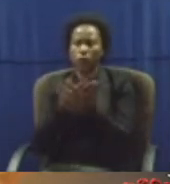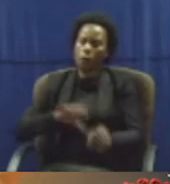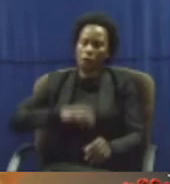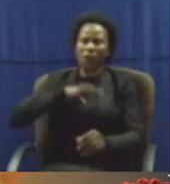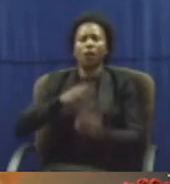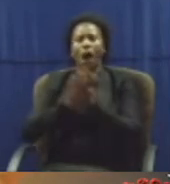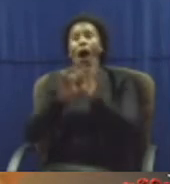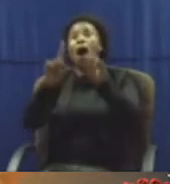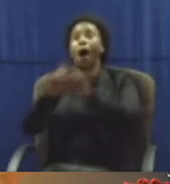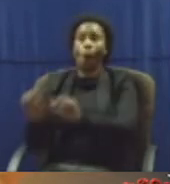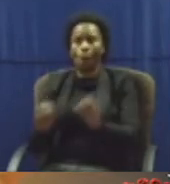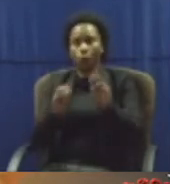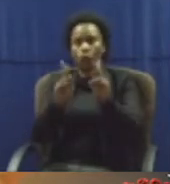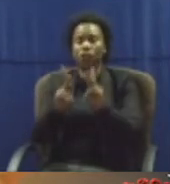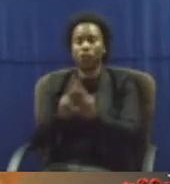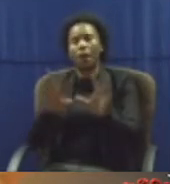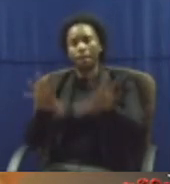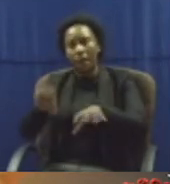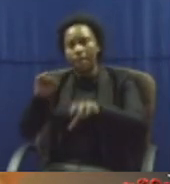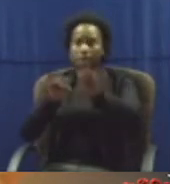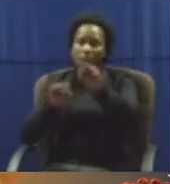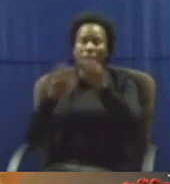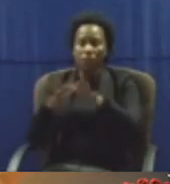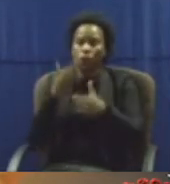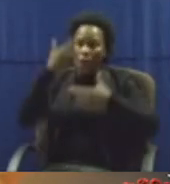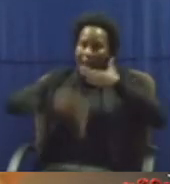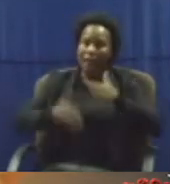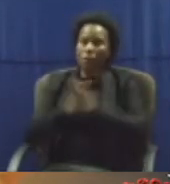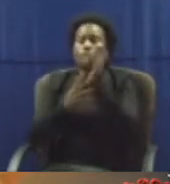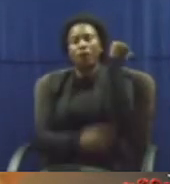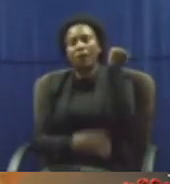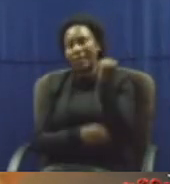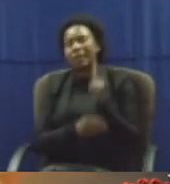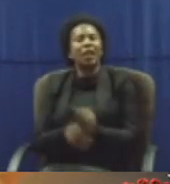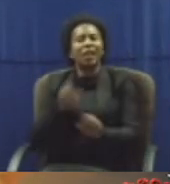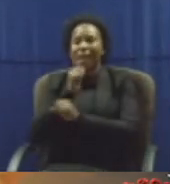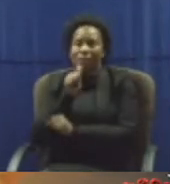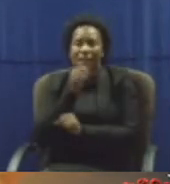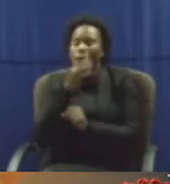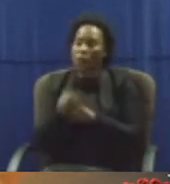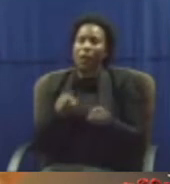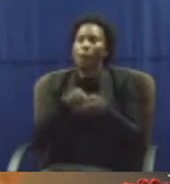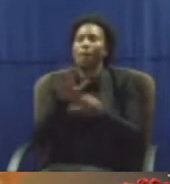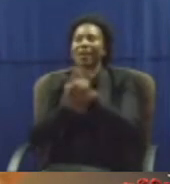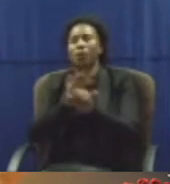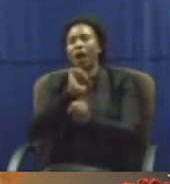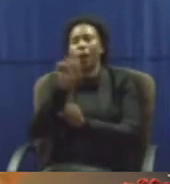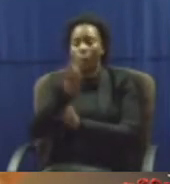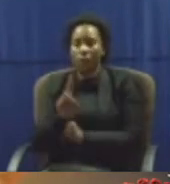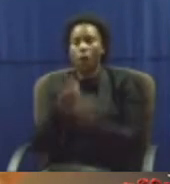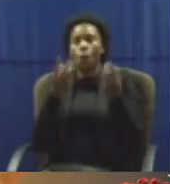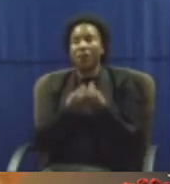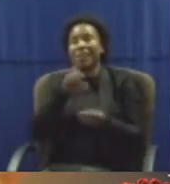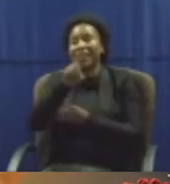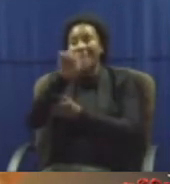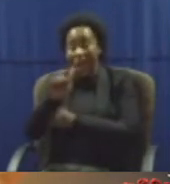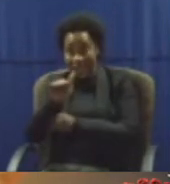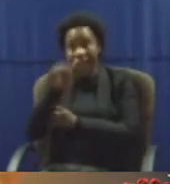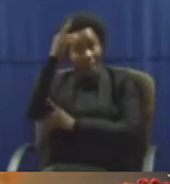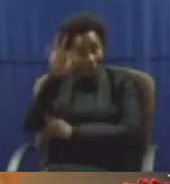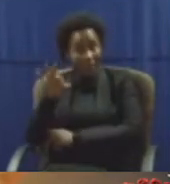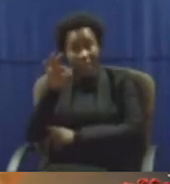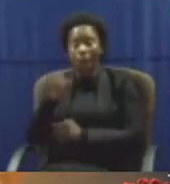opportunity and be a tool to end poverty despite one's background. With a DA governs, more children stay in school. School